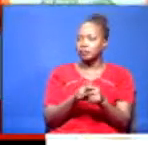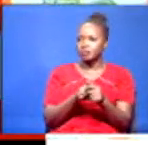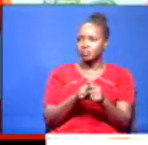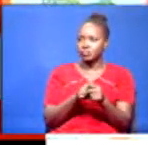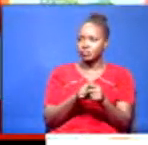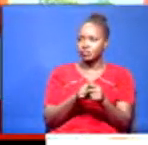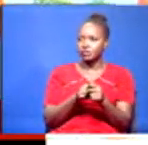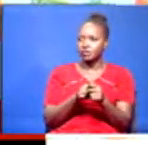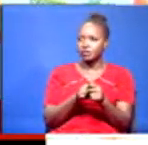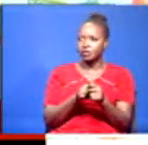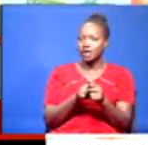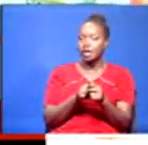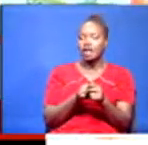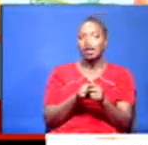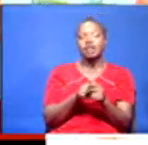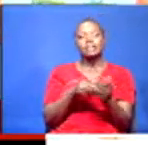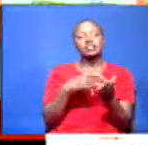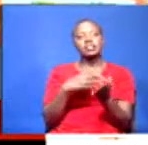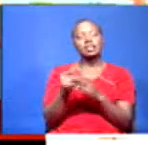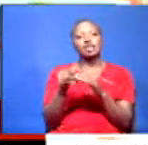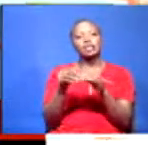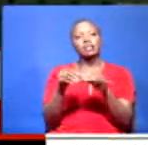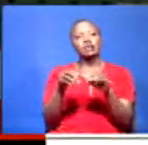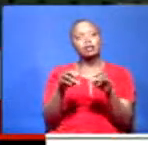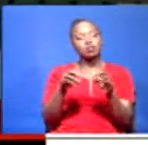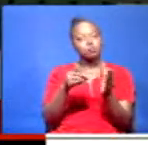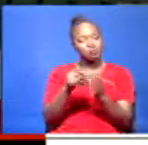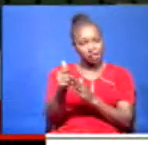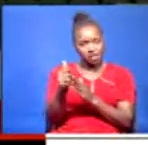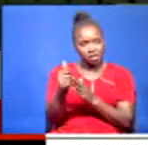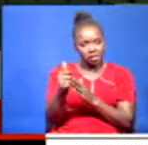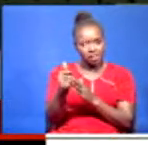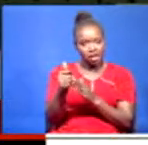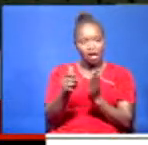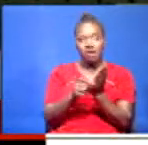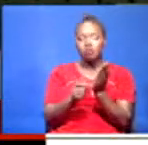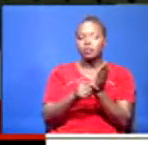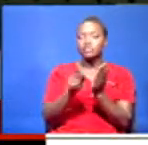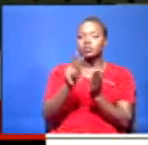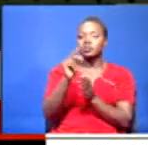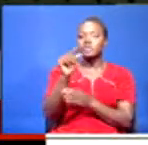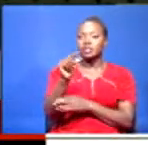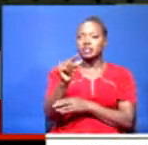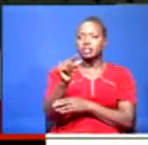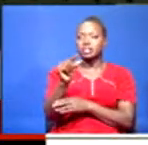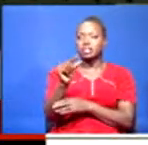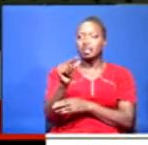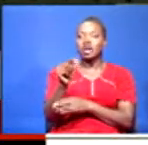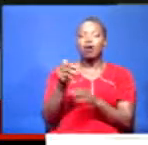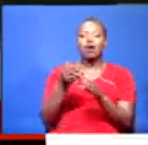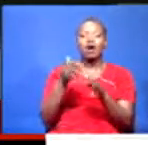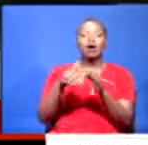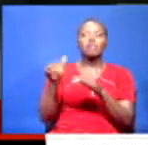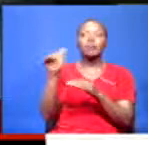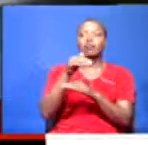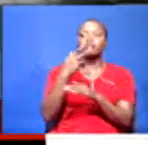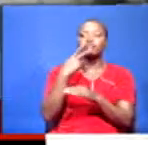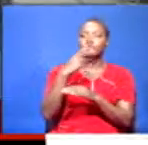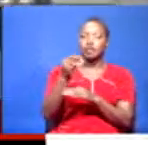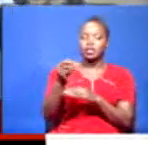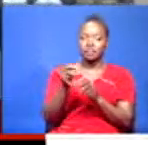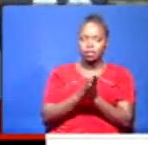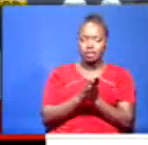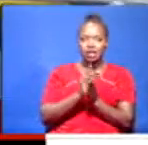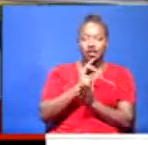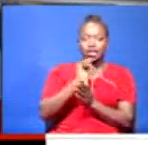The retail price of maize flour had risen to a record high, with a 2-kilo packet crossing the 200 shillings mark. Kenyans were